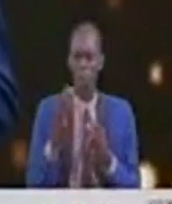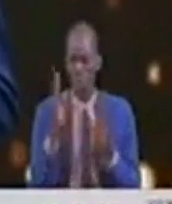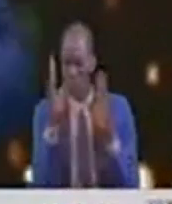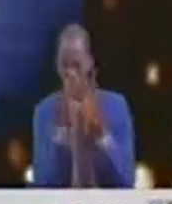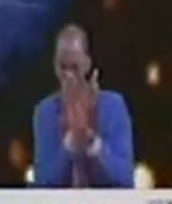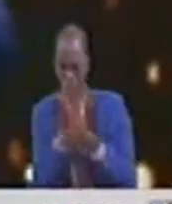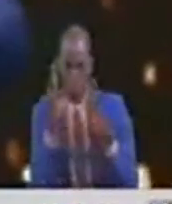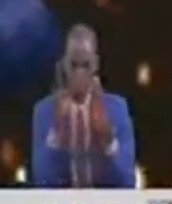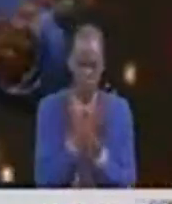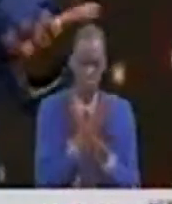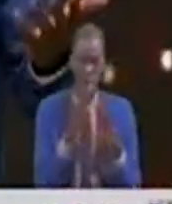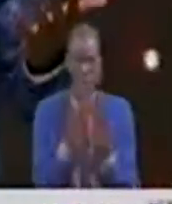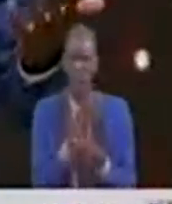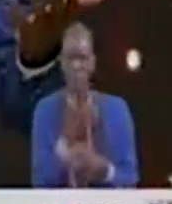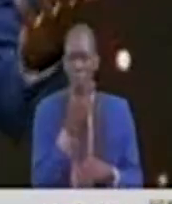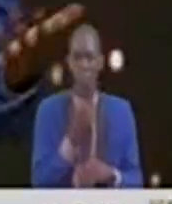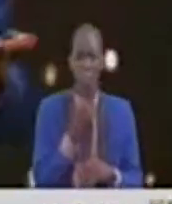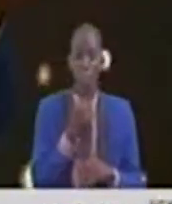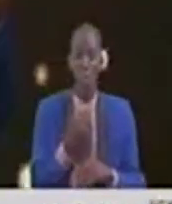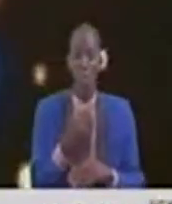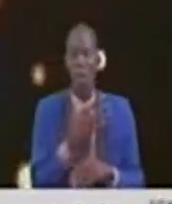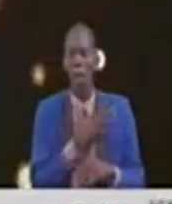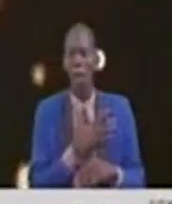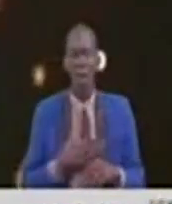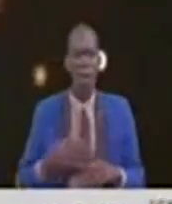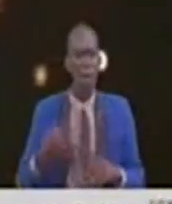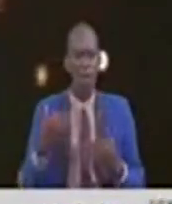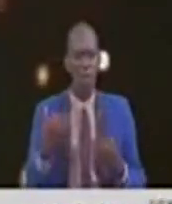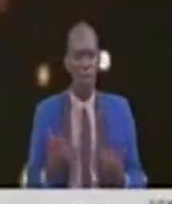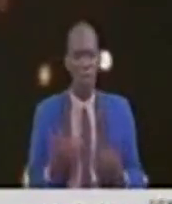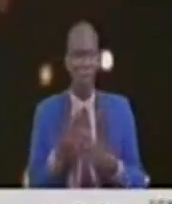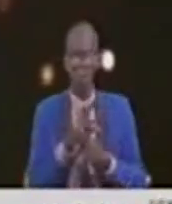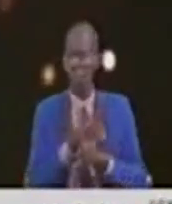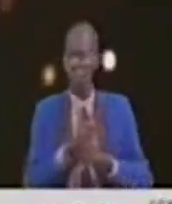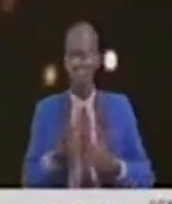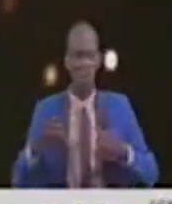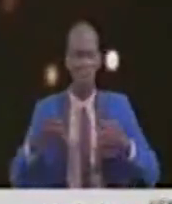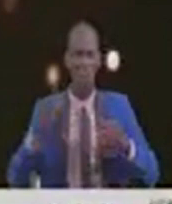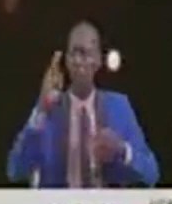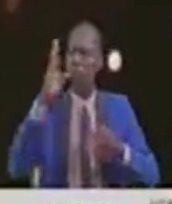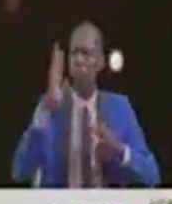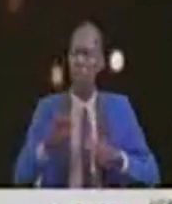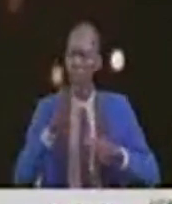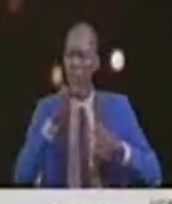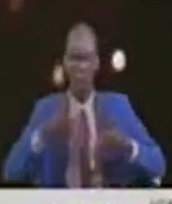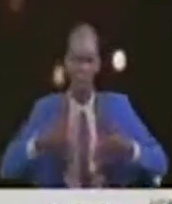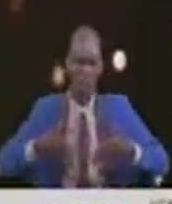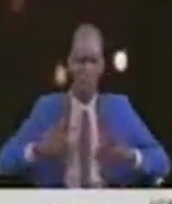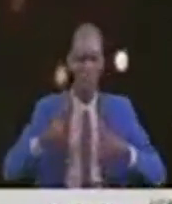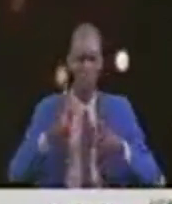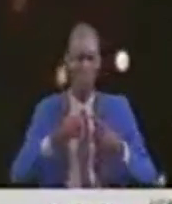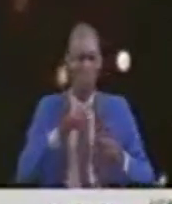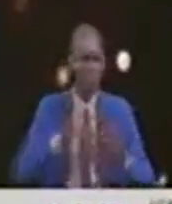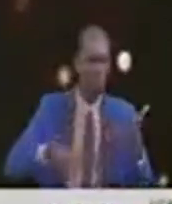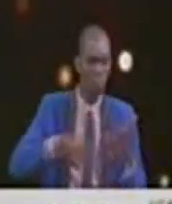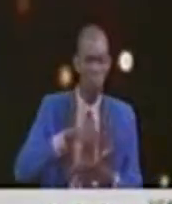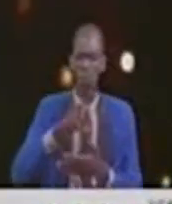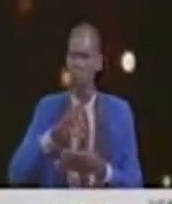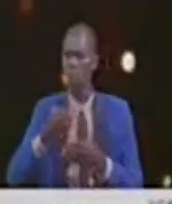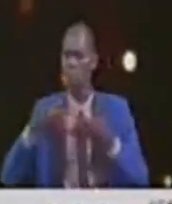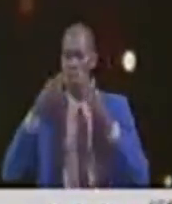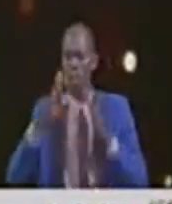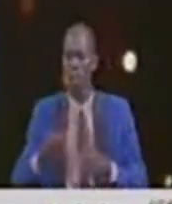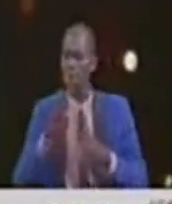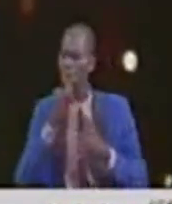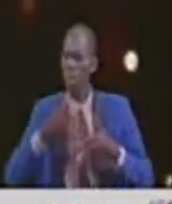time, and no pastor now is allowed to watch over them, no leader, no preacher is allowed